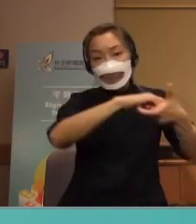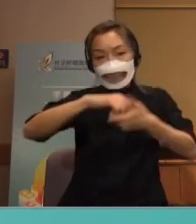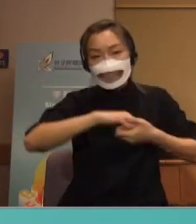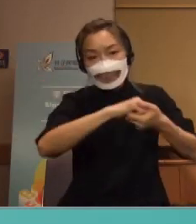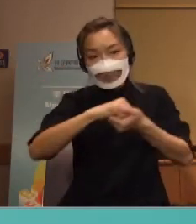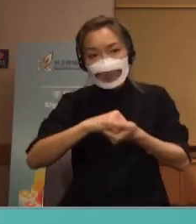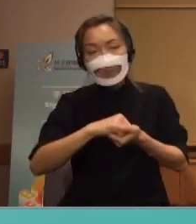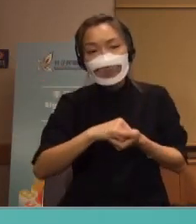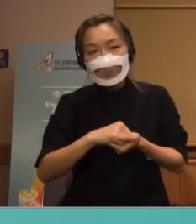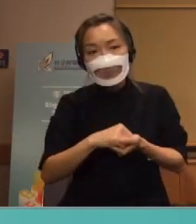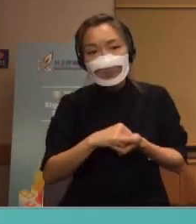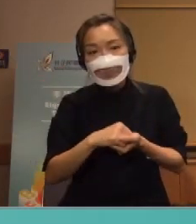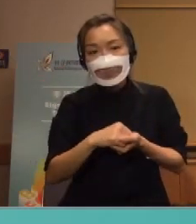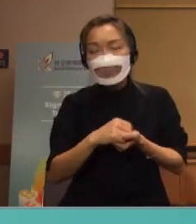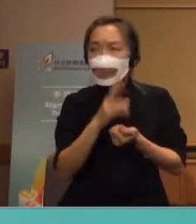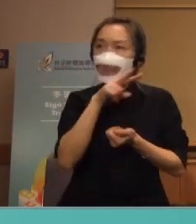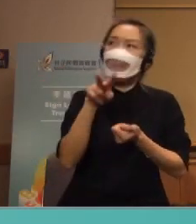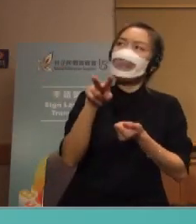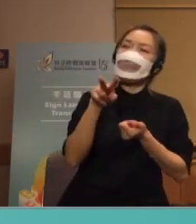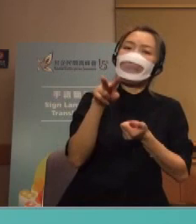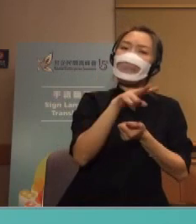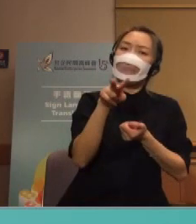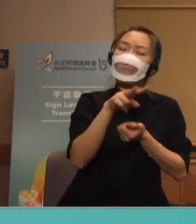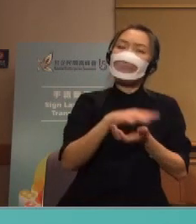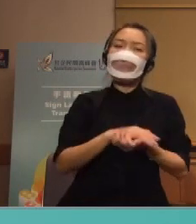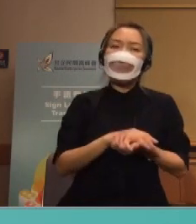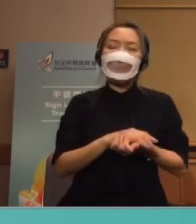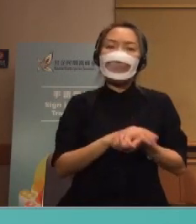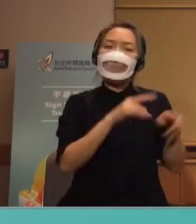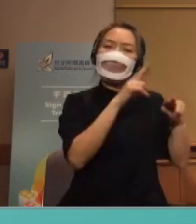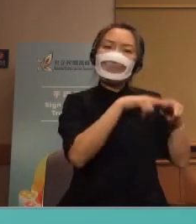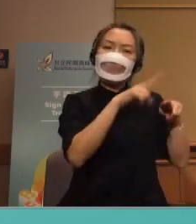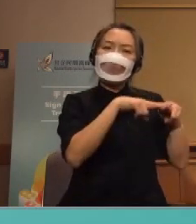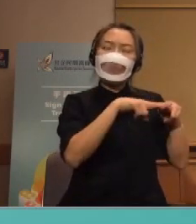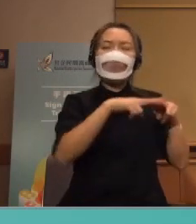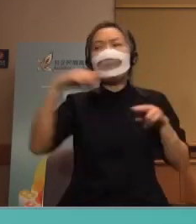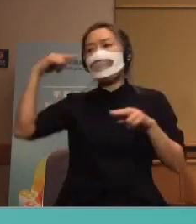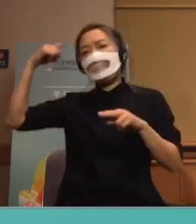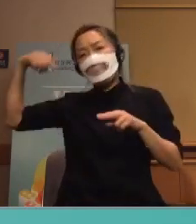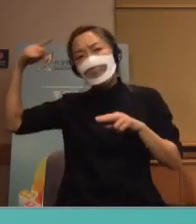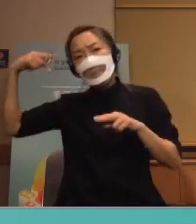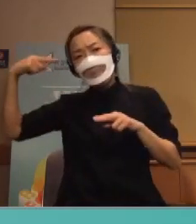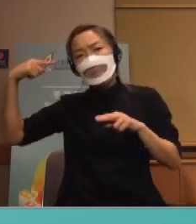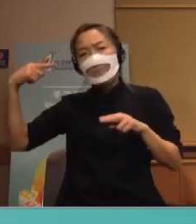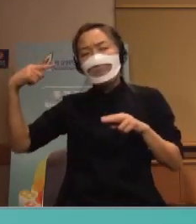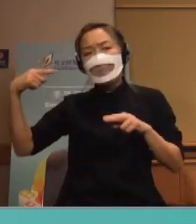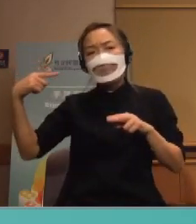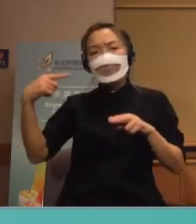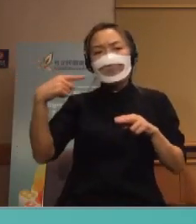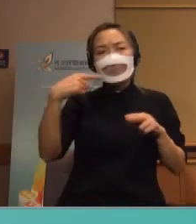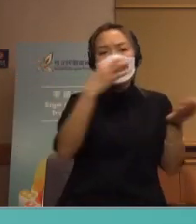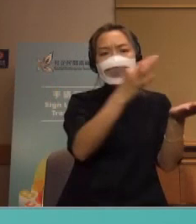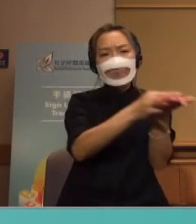China and US have in common that speaks to their mutual benefit. And